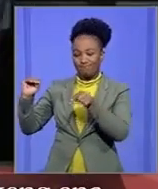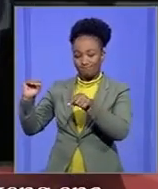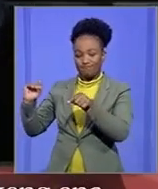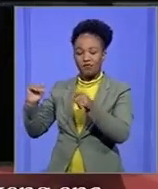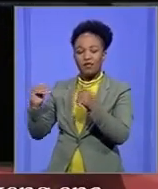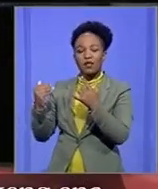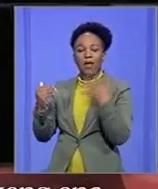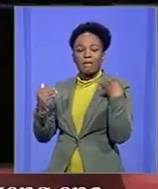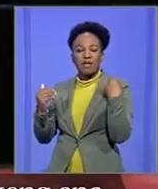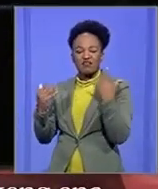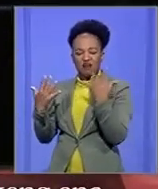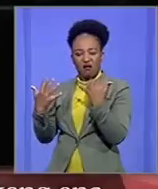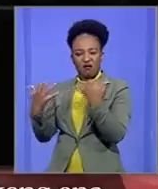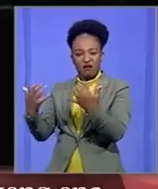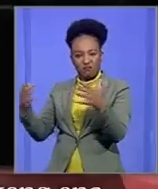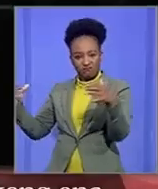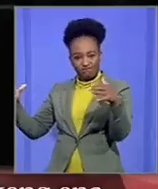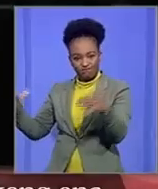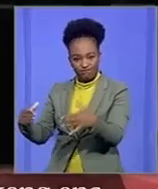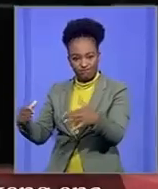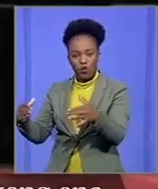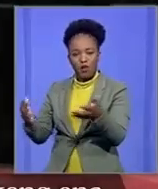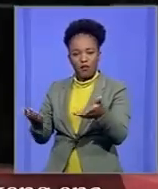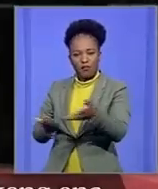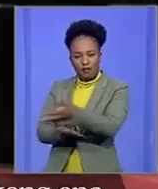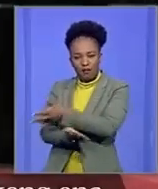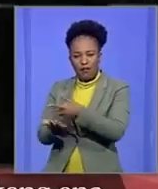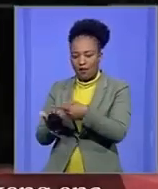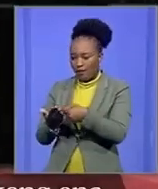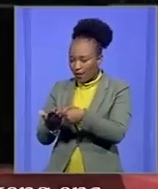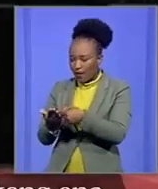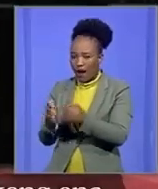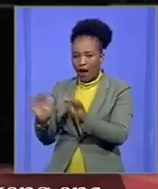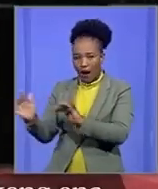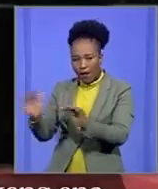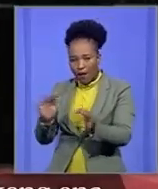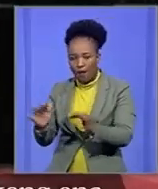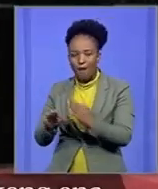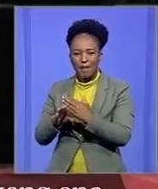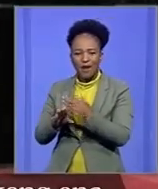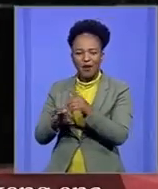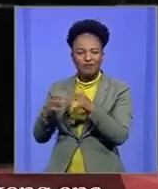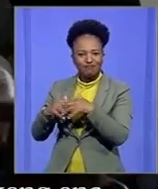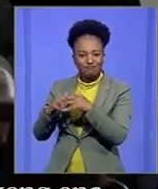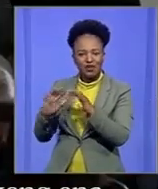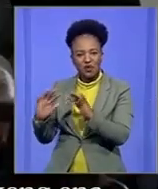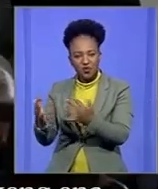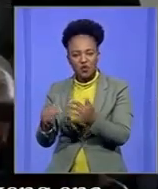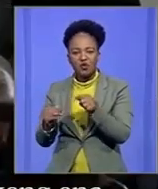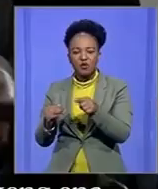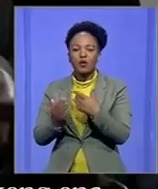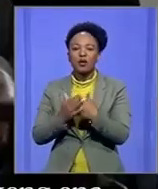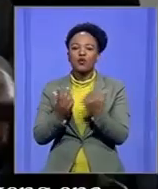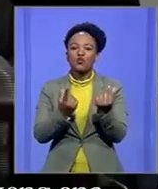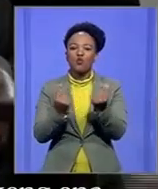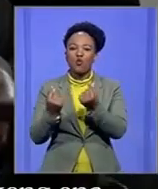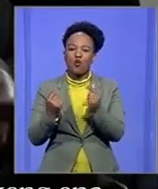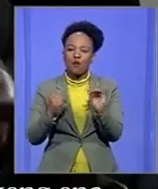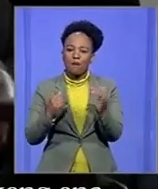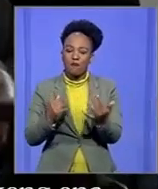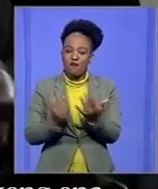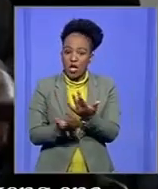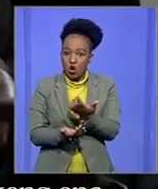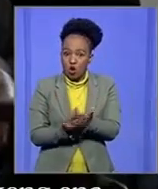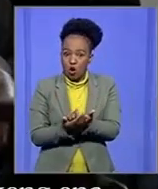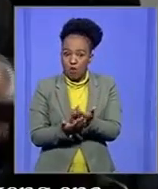dintlha tse di tshwanang le gore go tlholwa jwang mesebetsi, ditiro di tlholwa jwang, le gore ke eng se e leng gore se ka diriwa gore ikonomi e